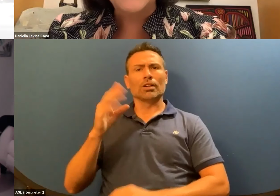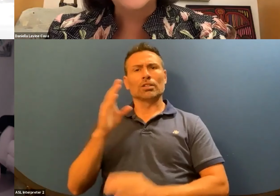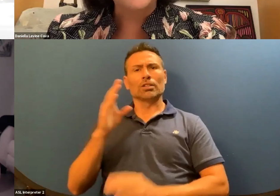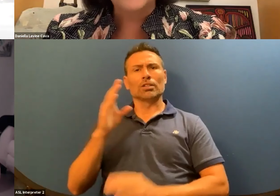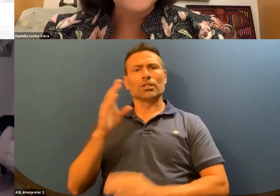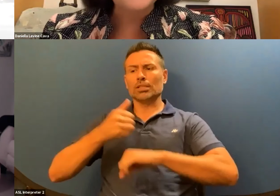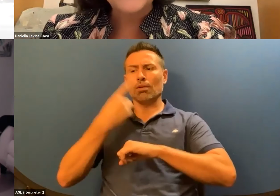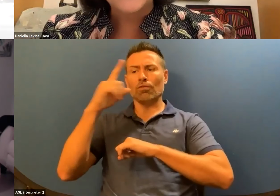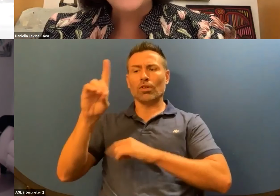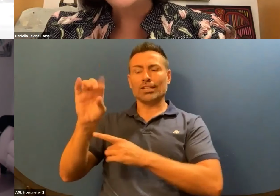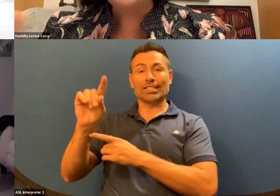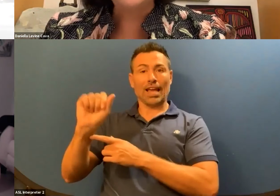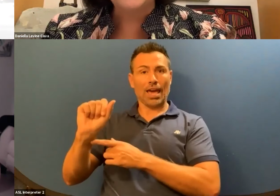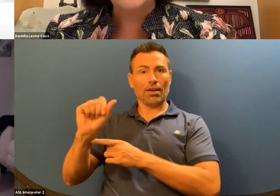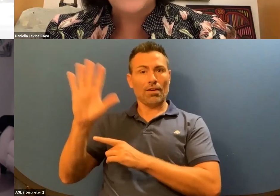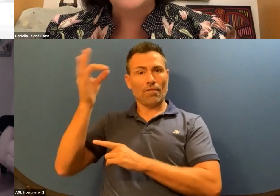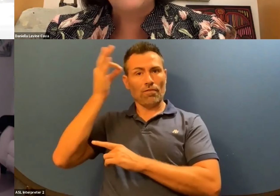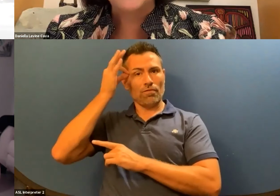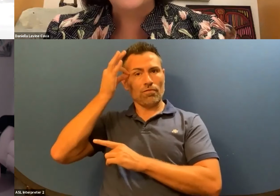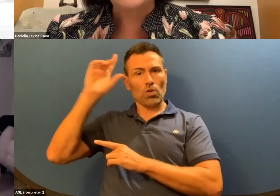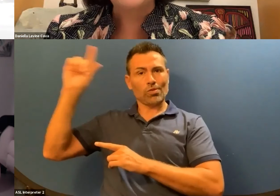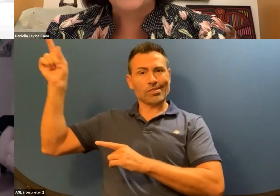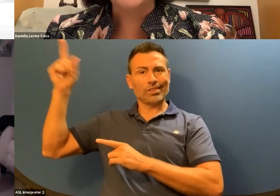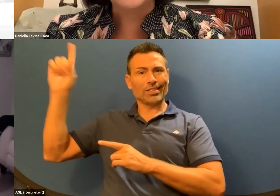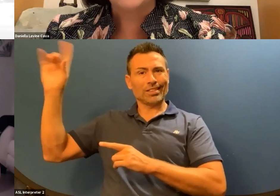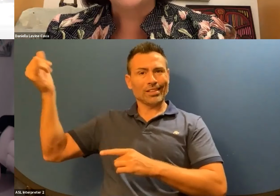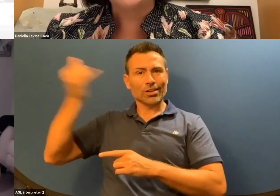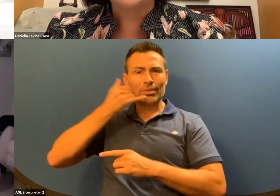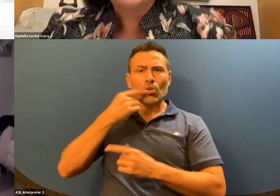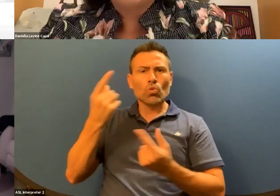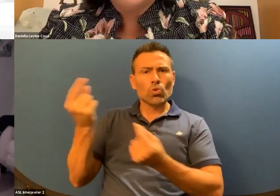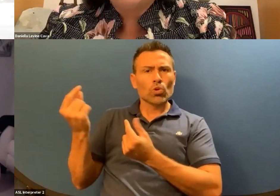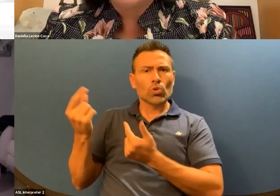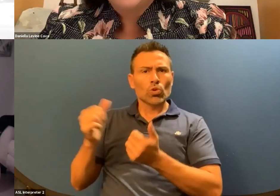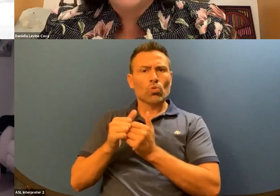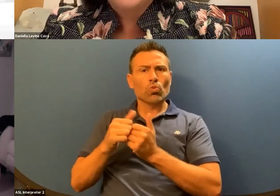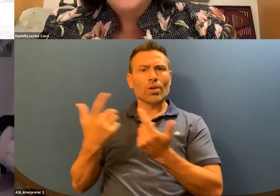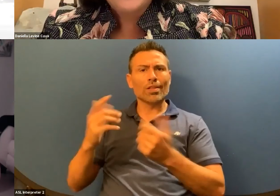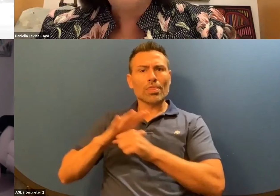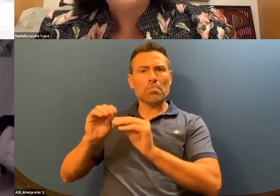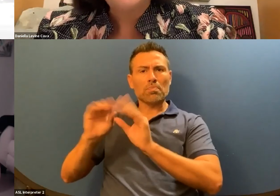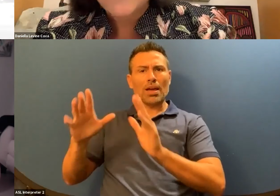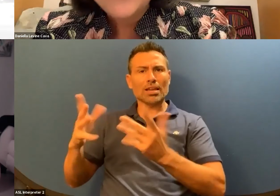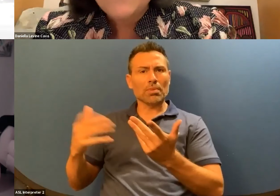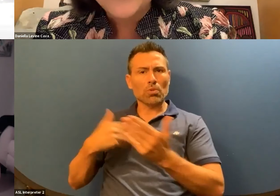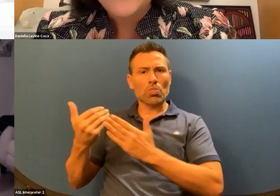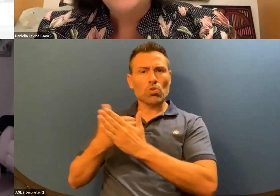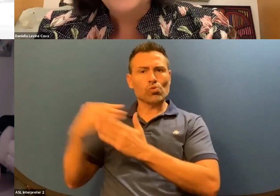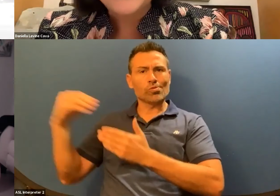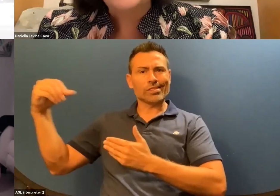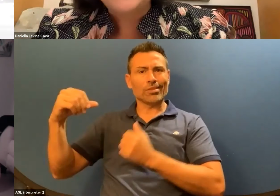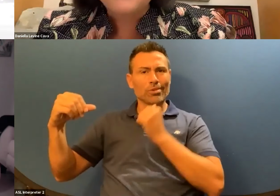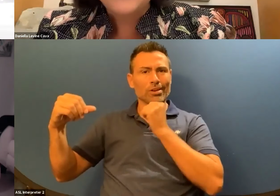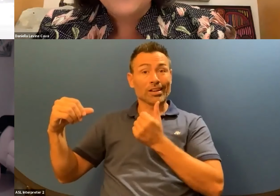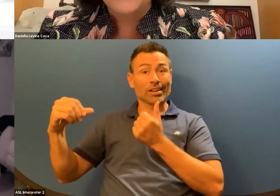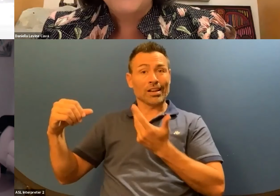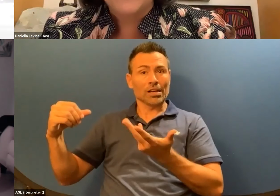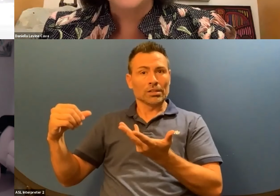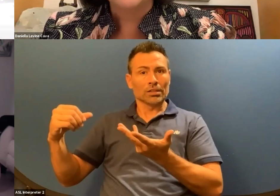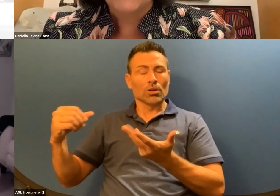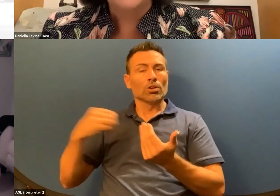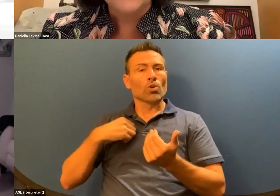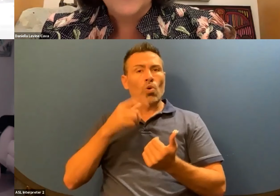called me and said, what are we doing to deal with the pandemic and the new dollars that are coming or not coming? And we don't have anyone looking deeply at